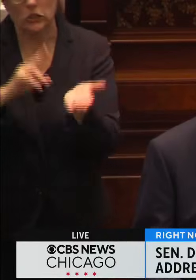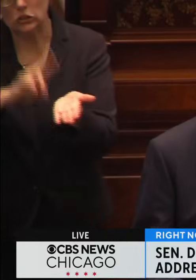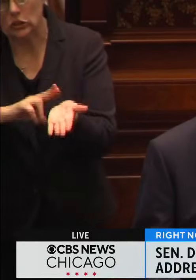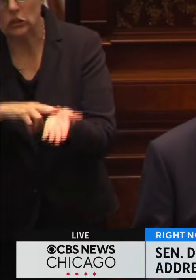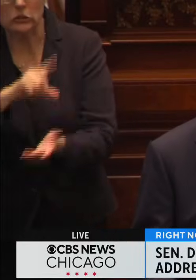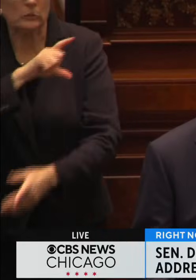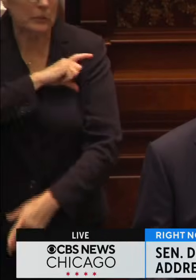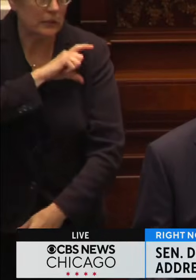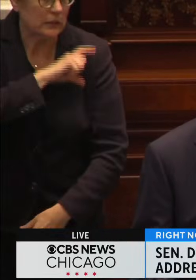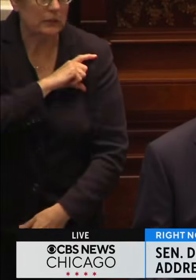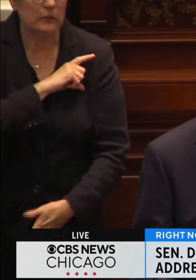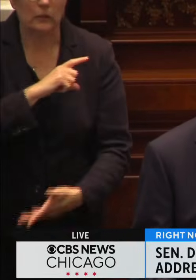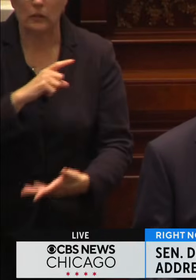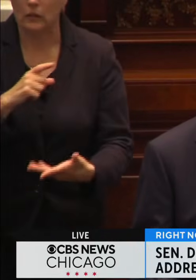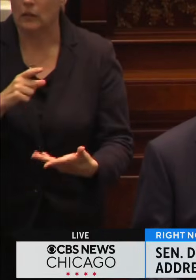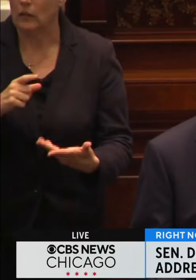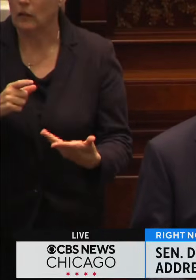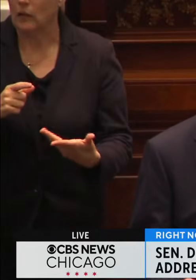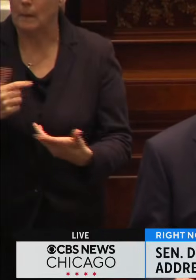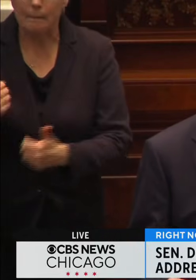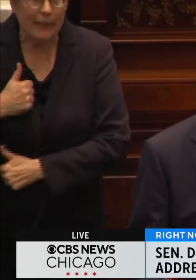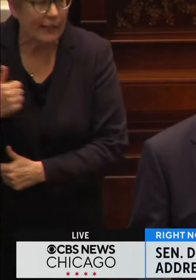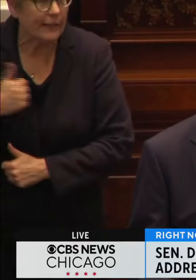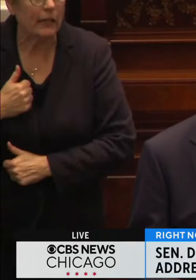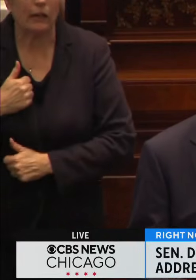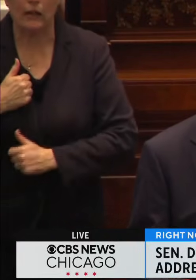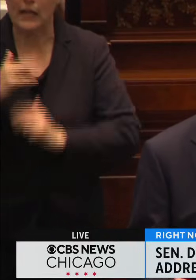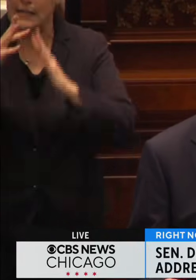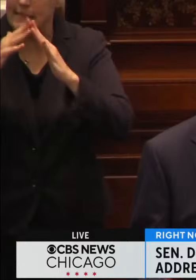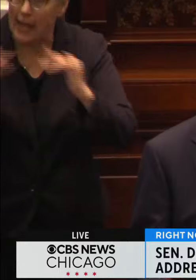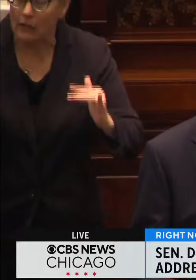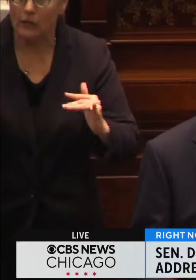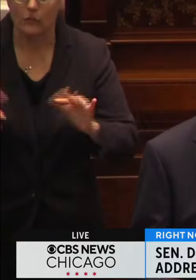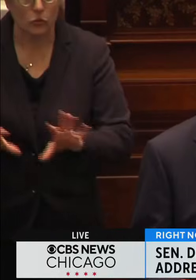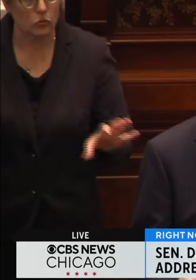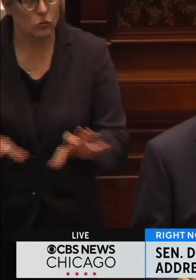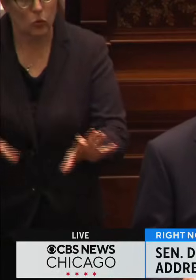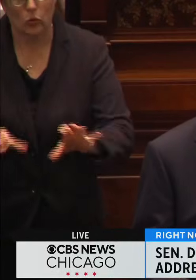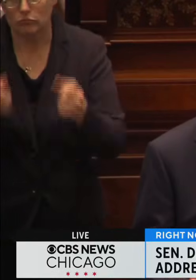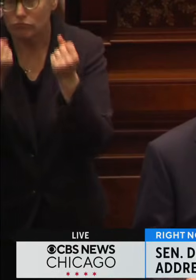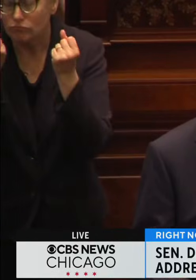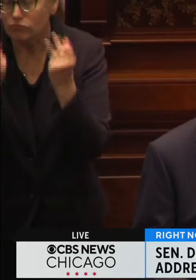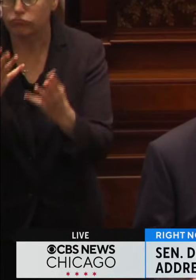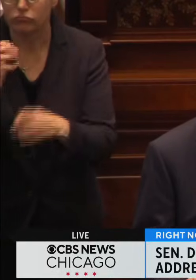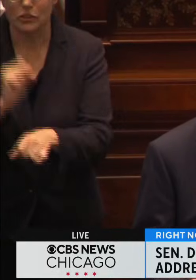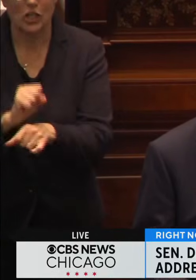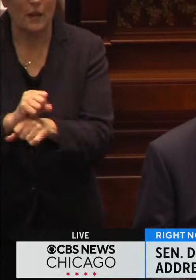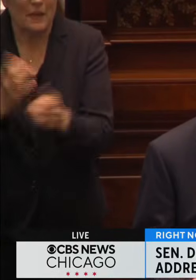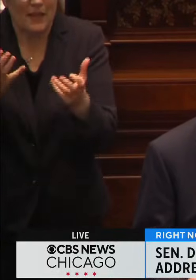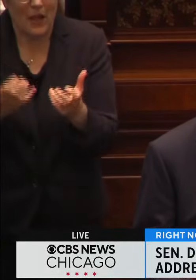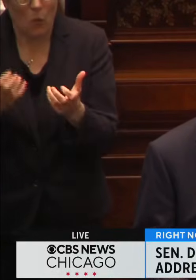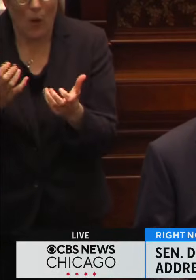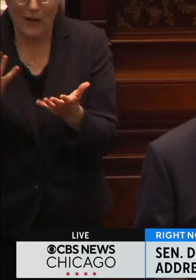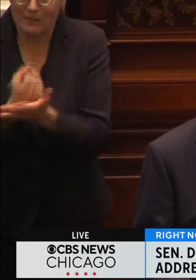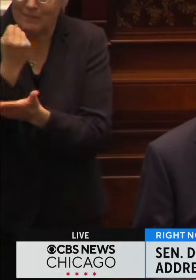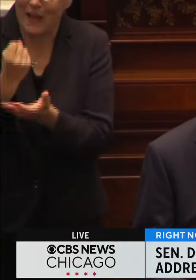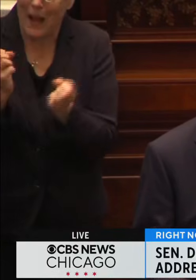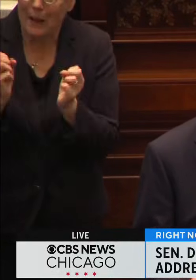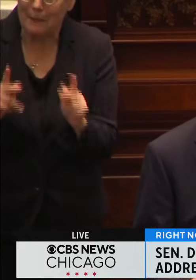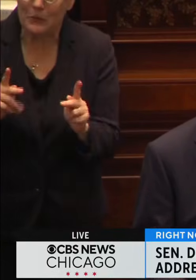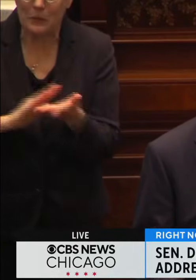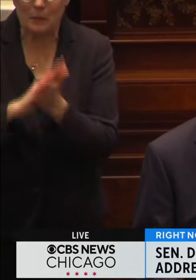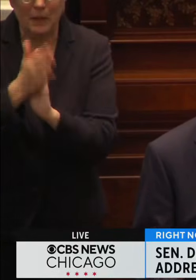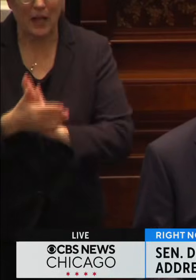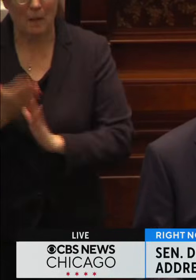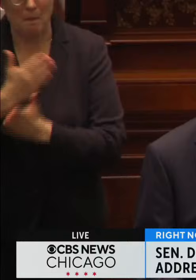and members of our military, you name it, they're doing all those jobs. They just want a chance to be part of America, and it's not